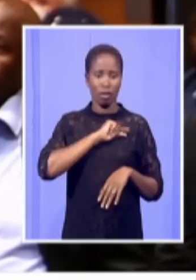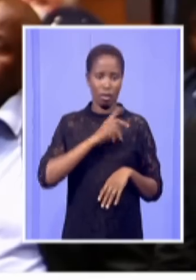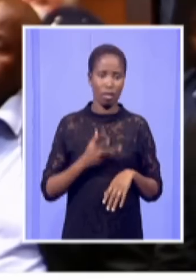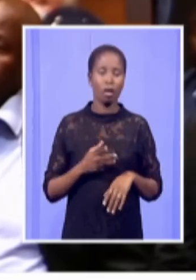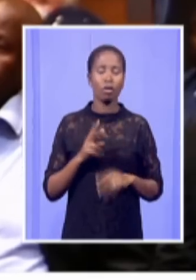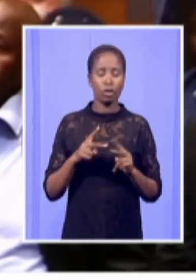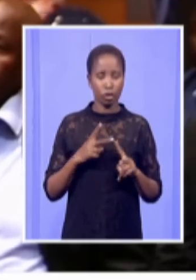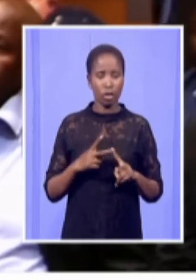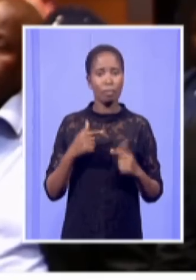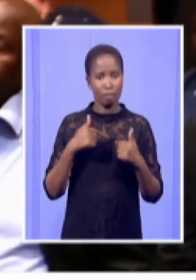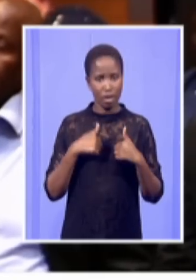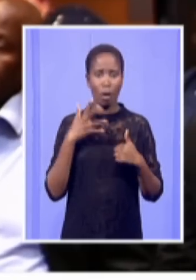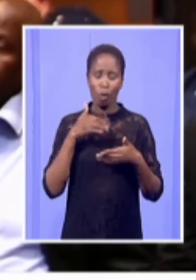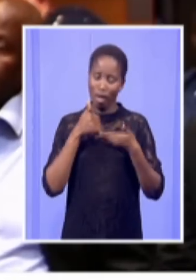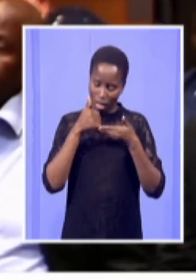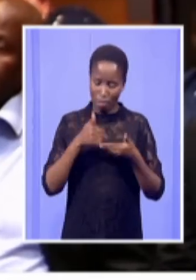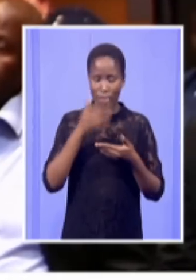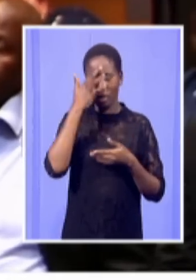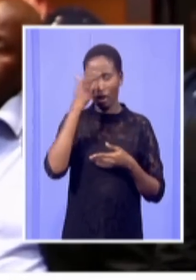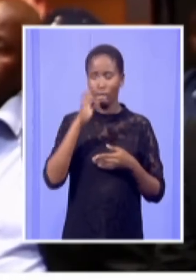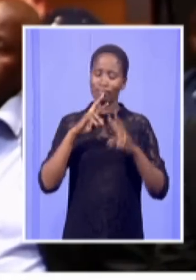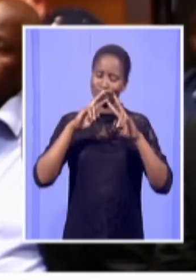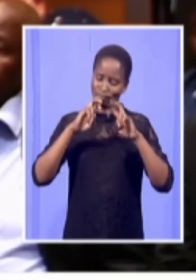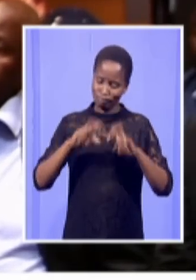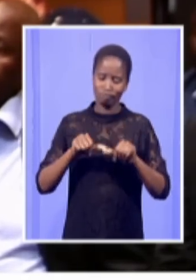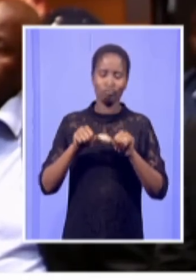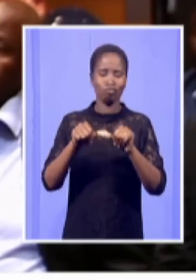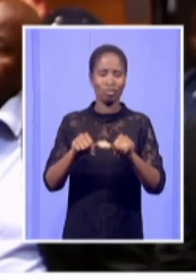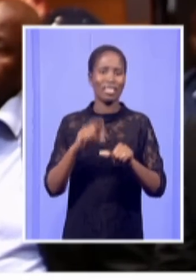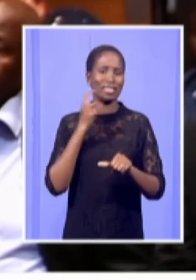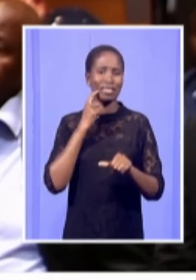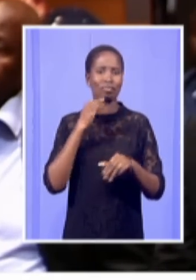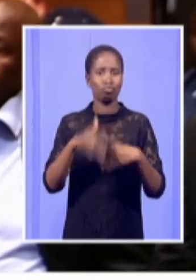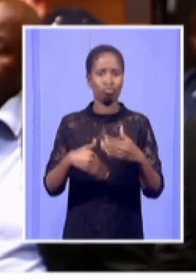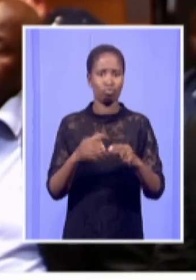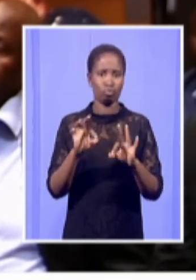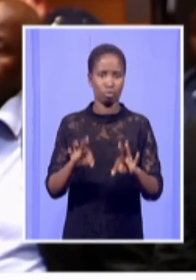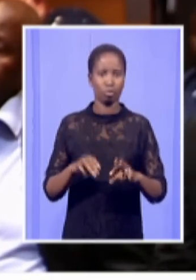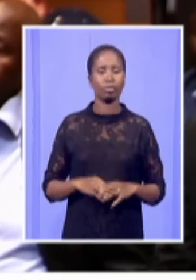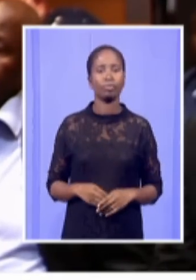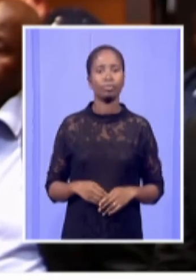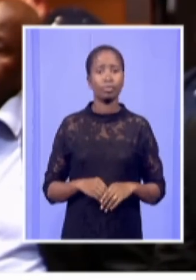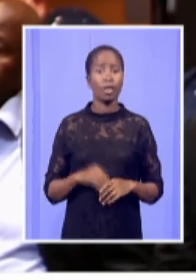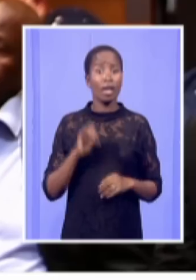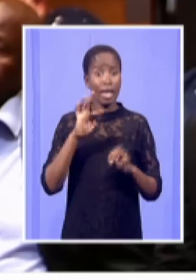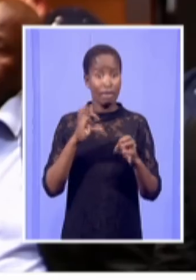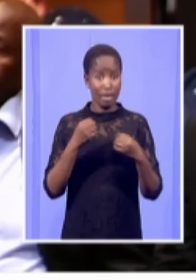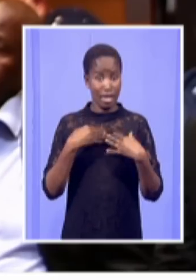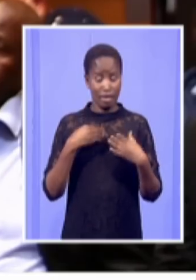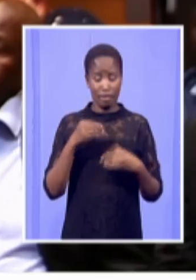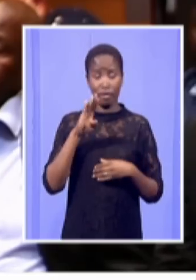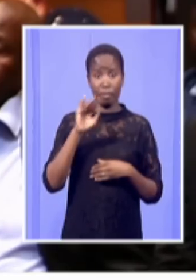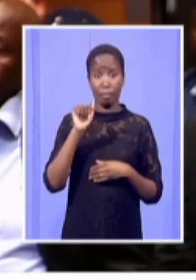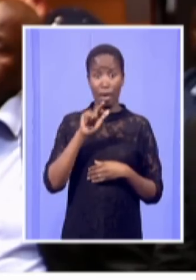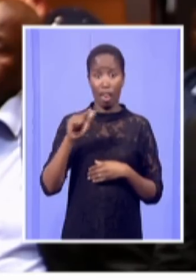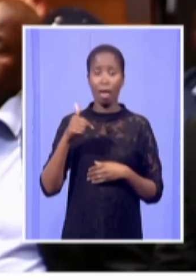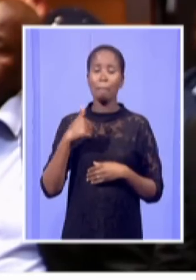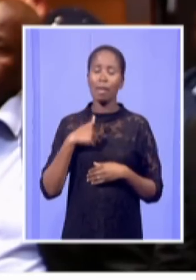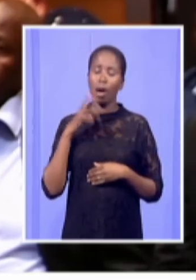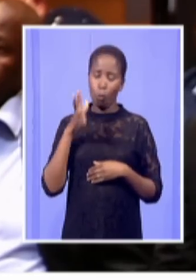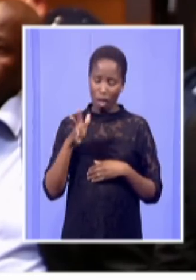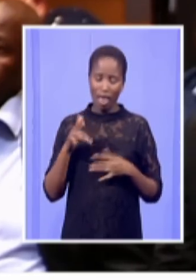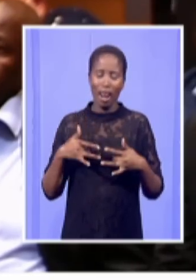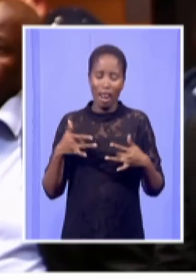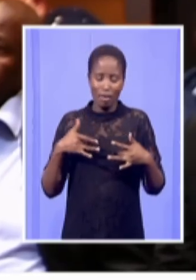State and the investigating officer as far as reasonably possible. Furthermore, if granted bail, I will continue to reside at my permanent